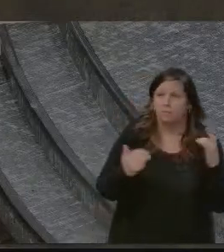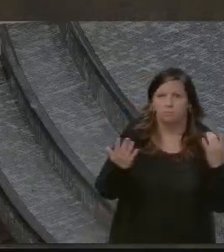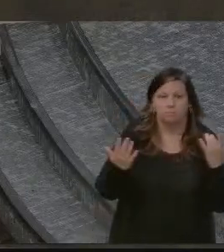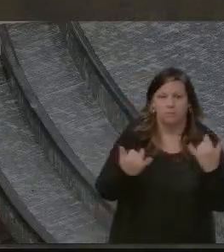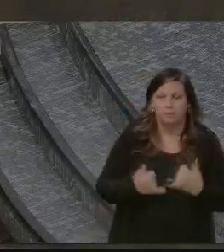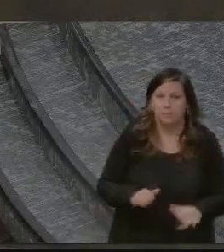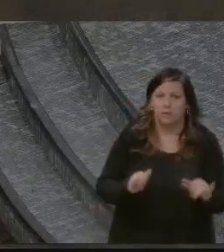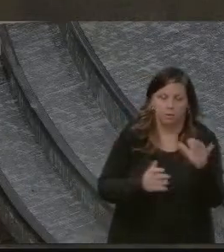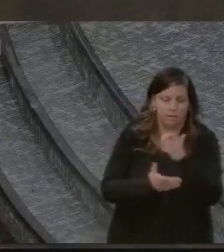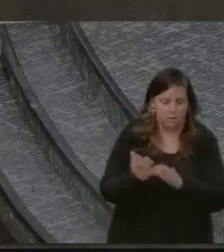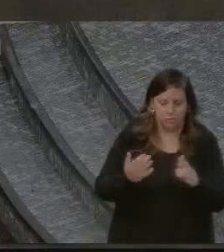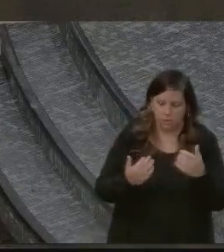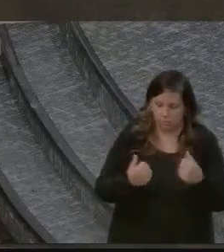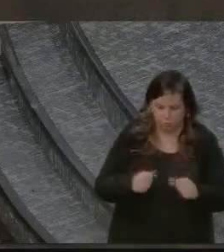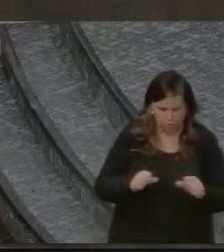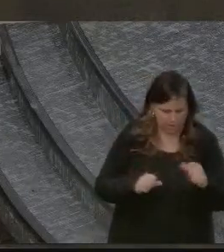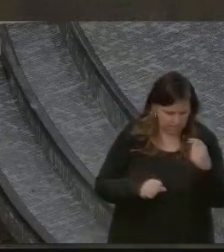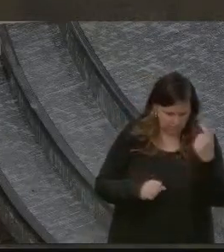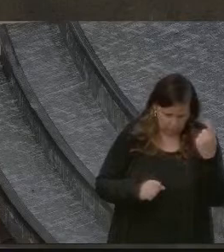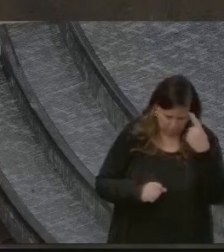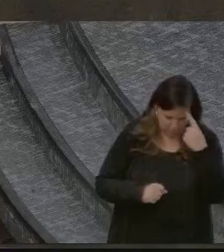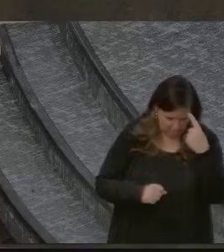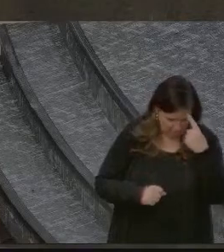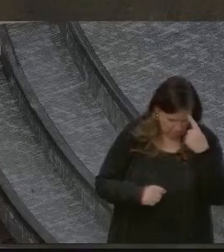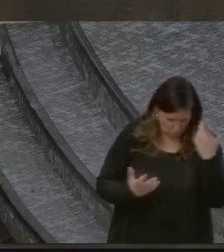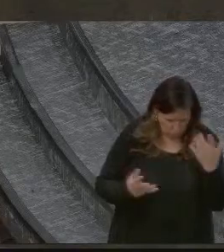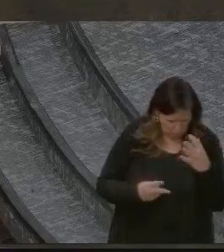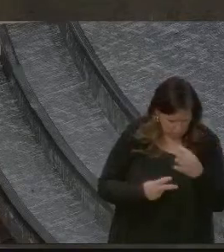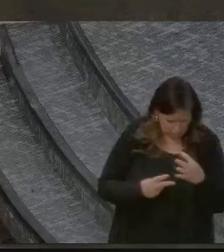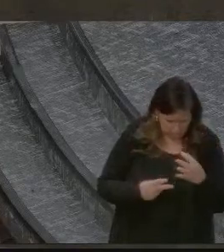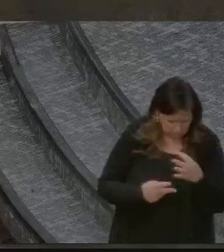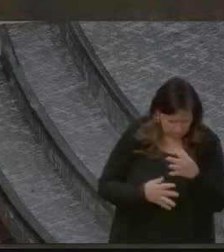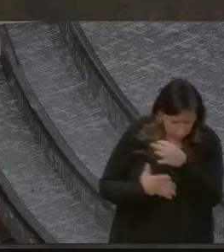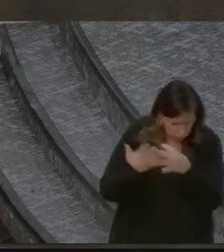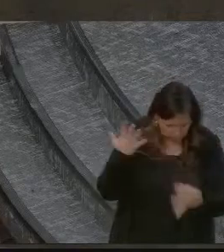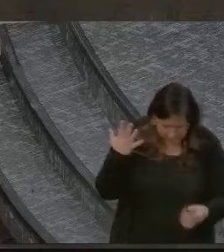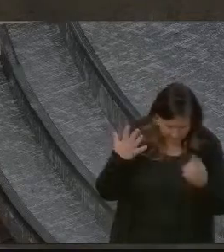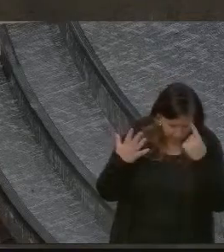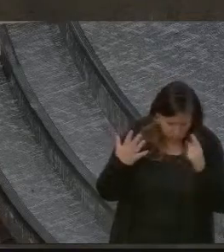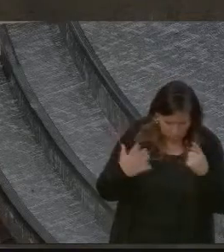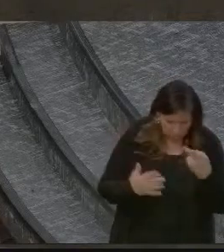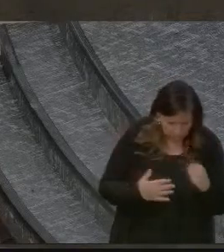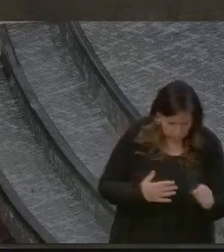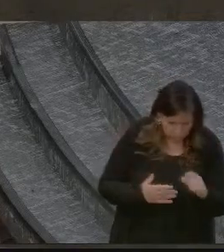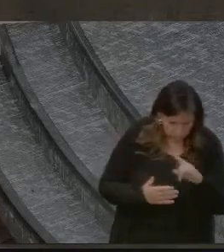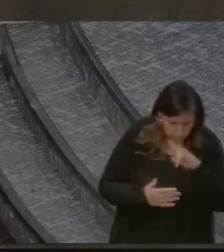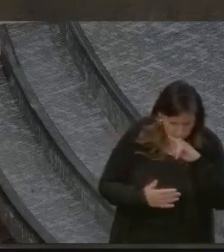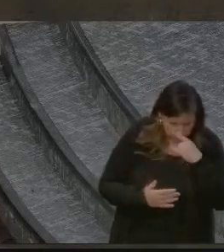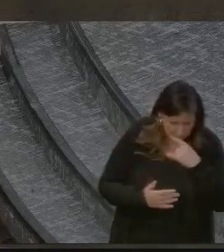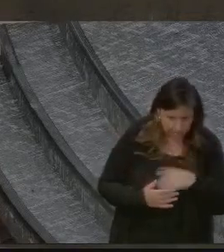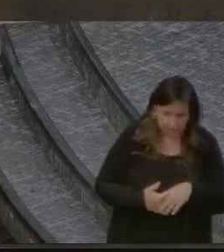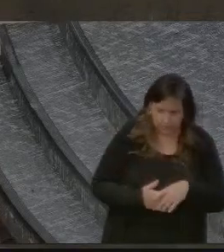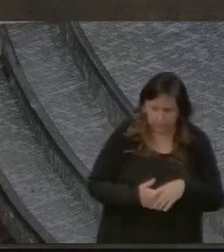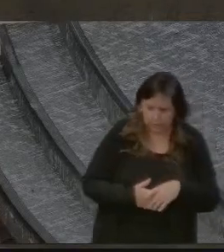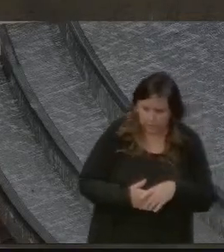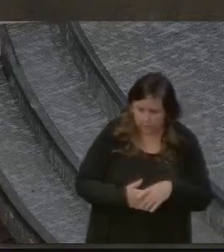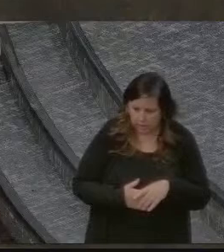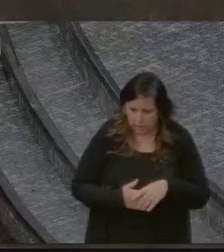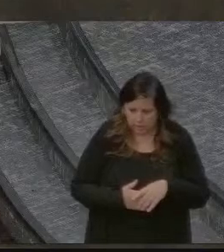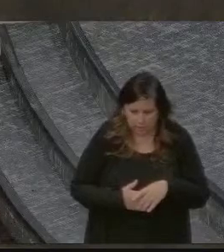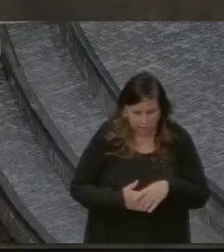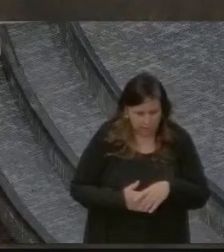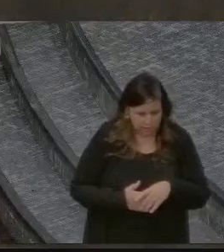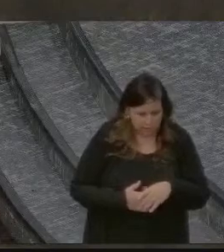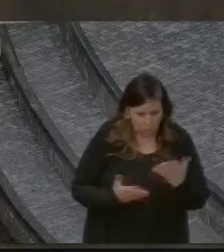sort out, you know, what the choices are for our high school kids, right? And there are a lot, including the Career Academy and all of this. And so I'm just trying to see the